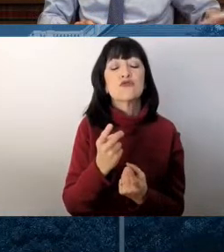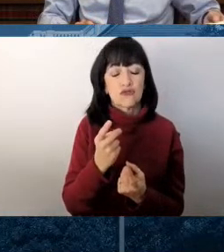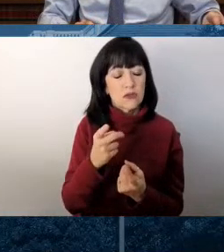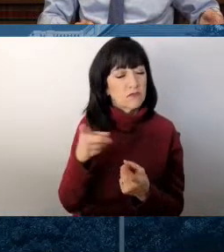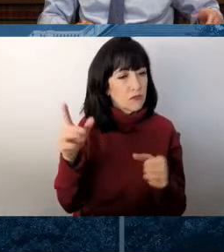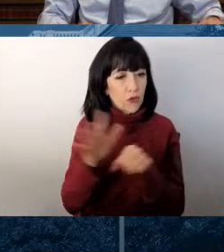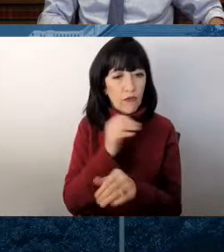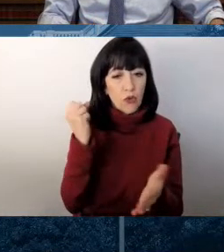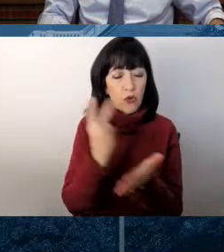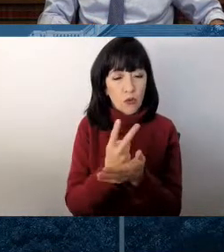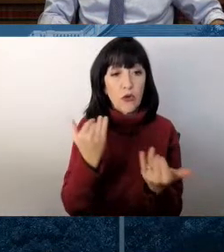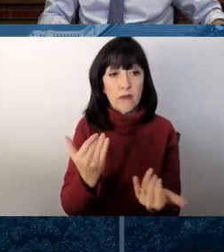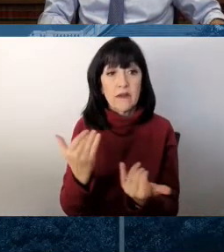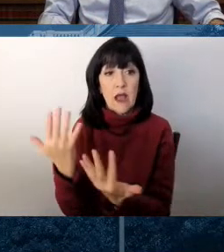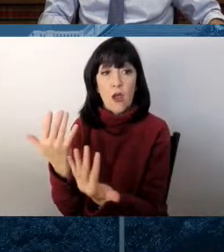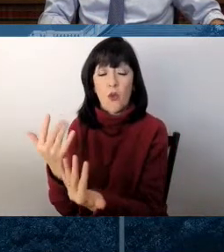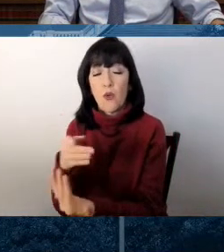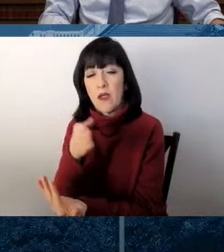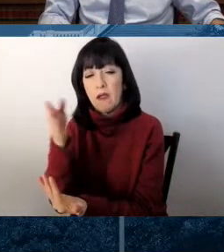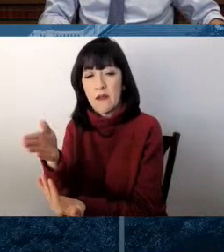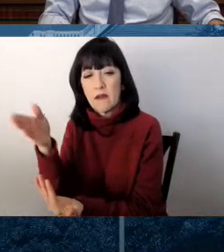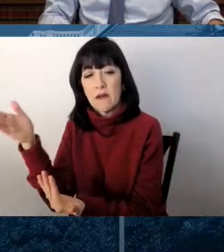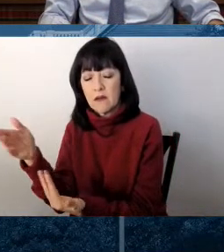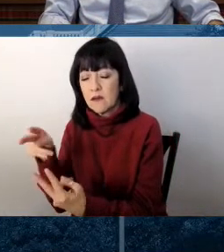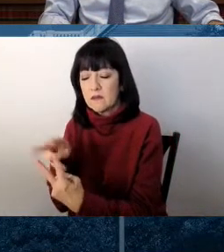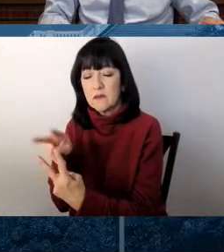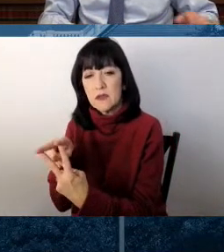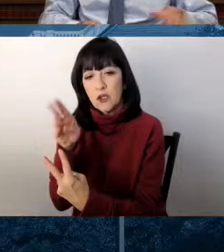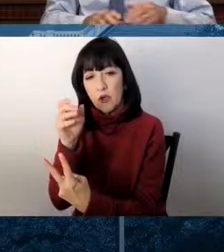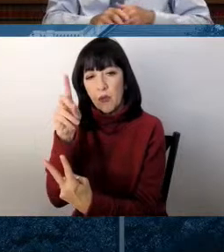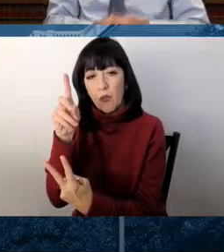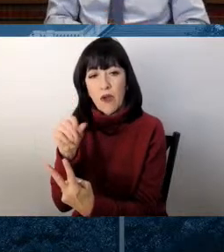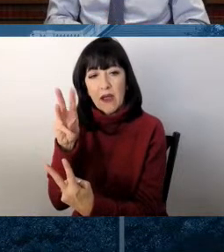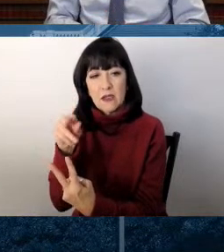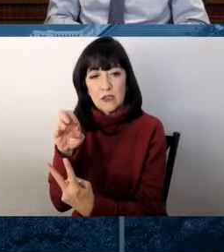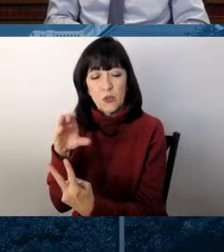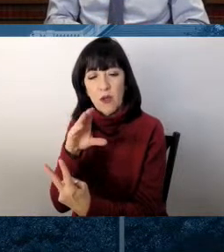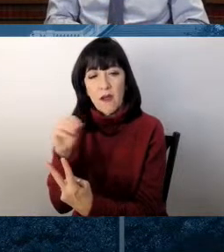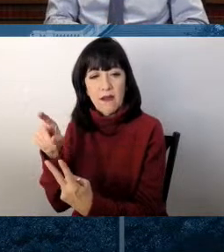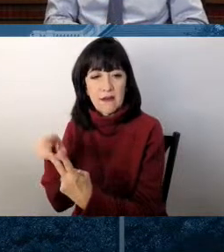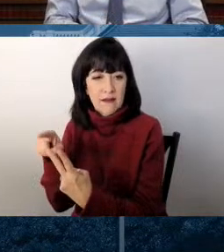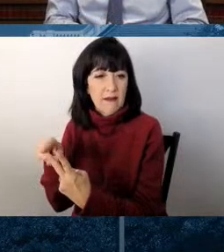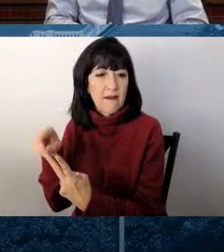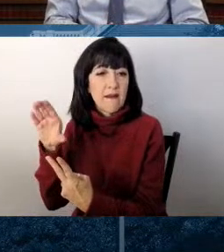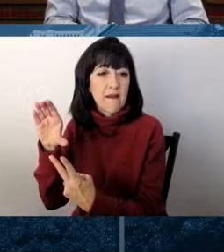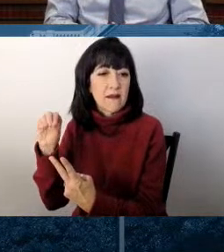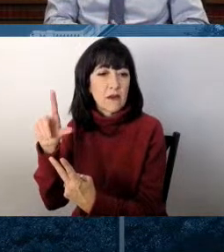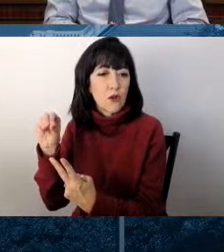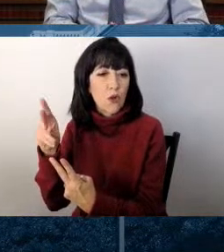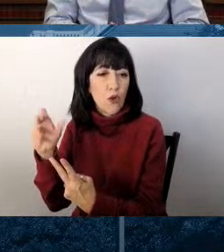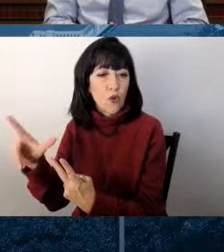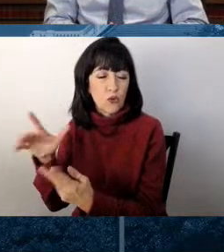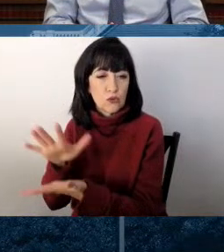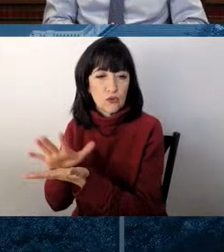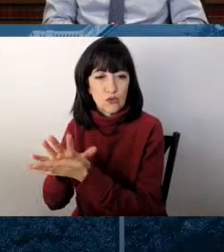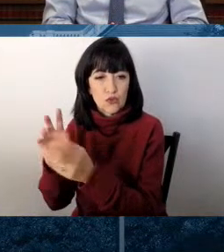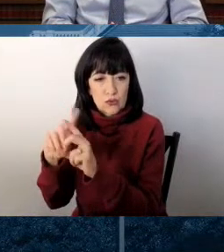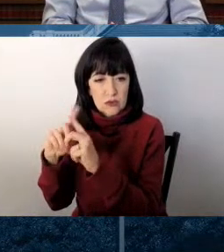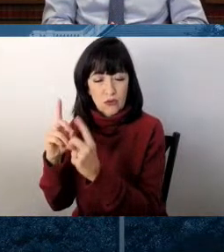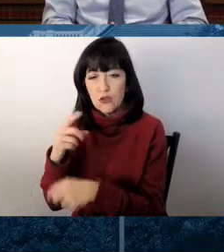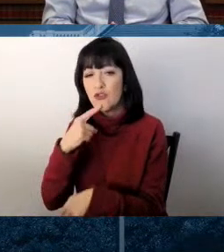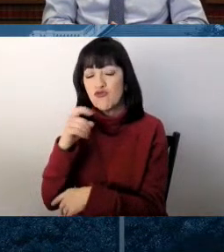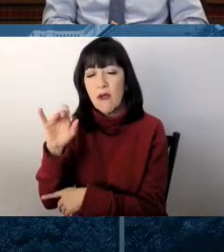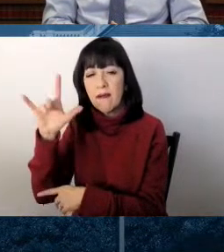District. Last but not least, if you haven't been vaccinated, haven't been fully vaccinated, or need to get your booster, you can get